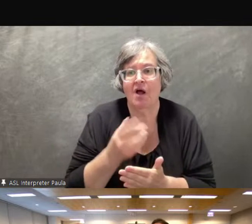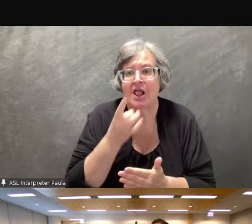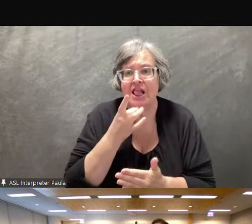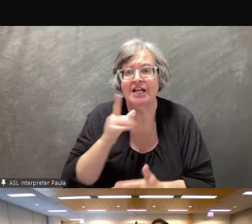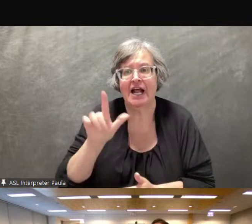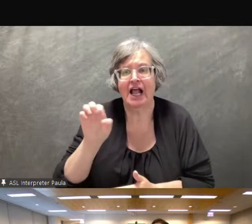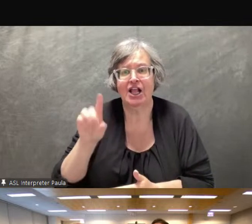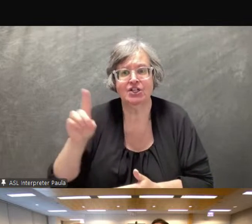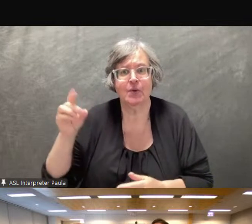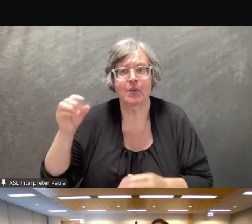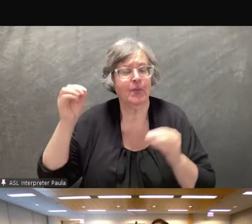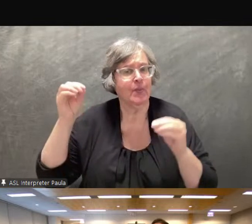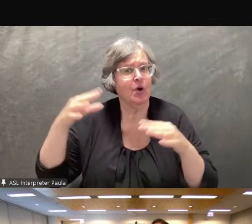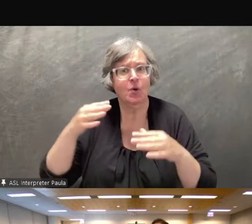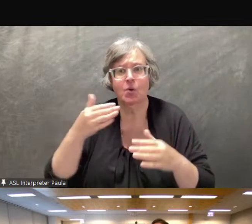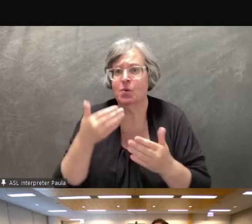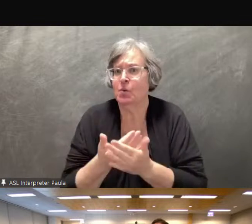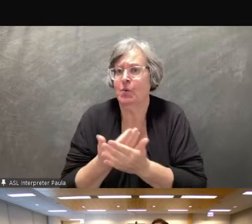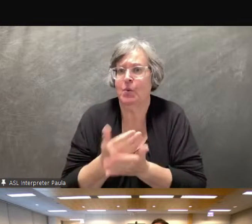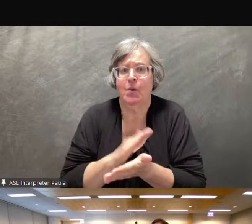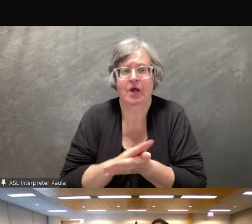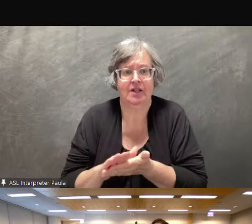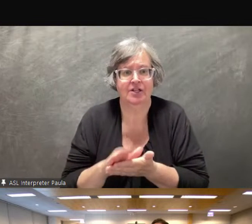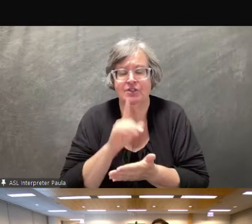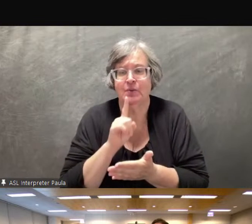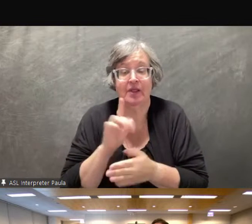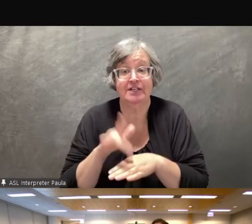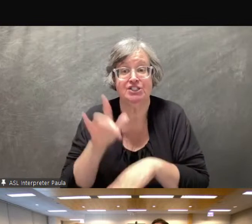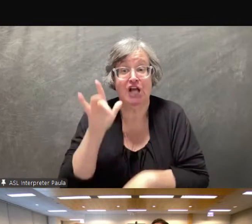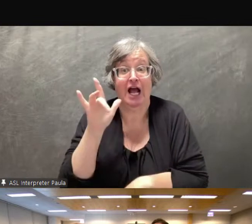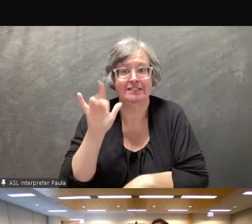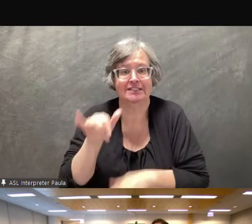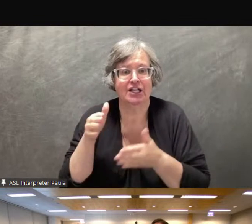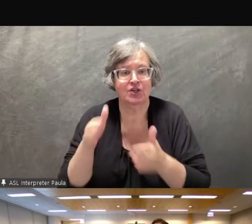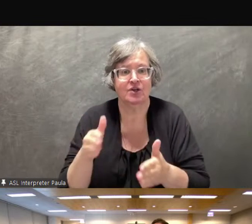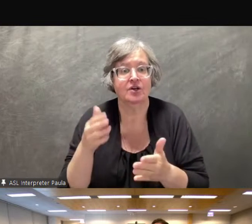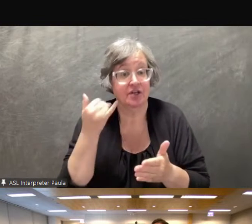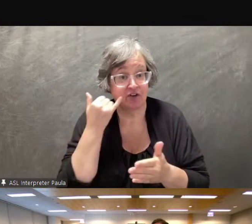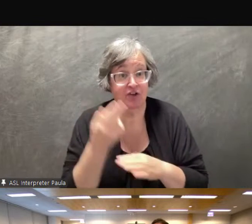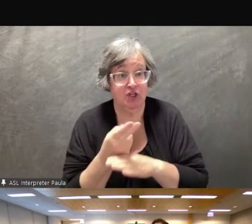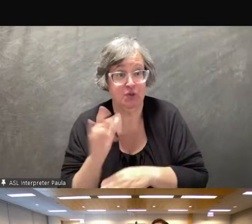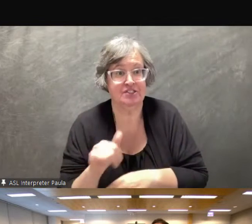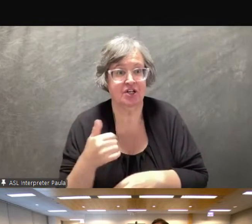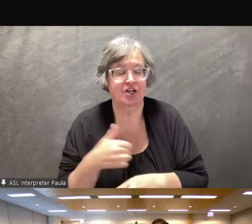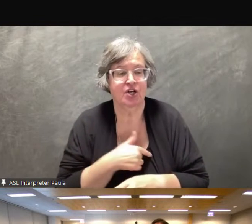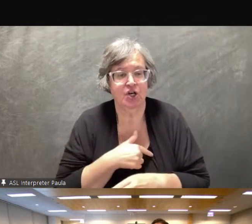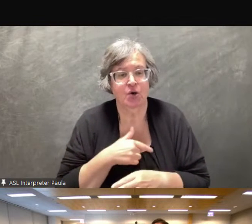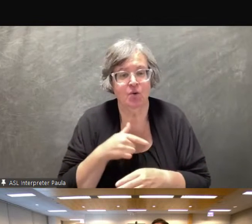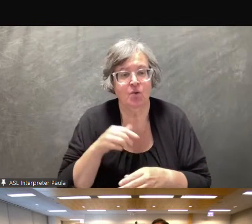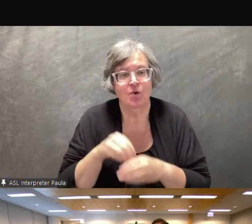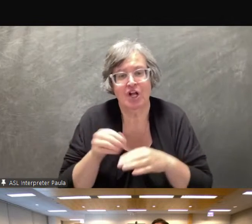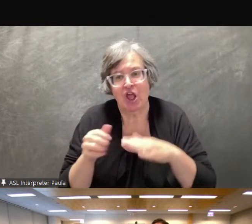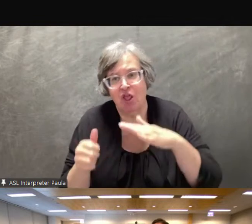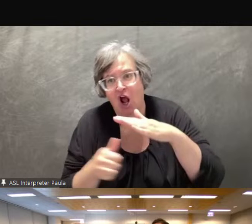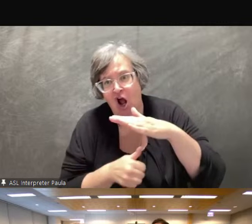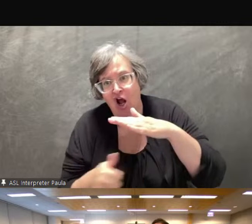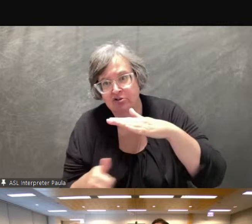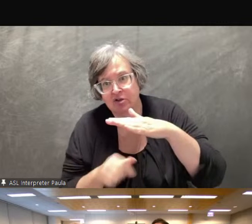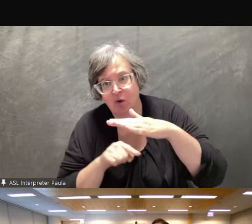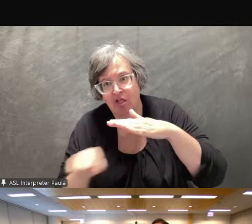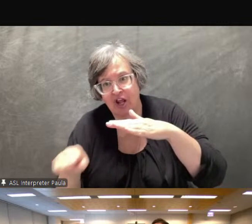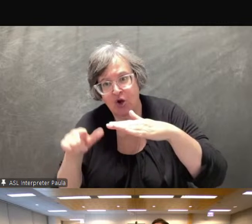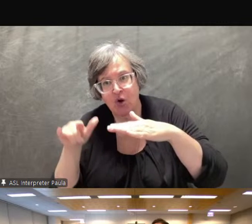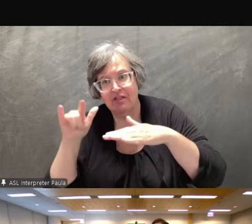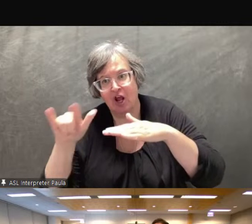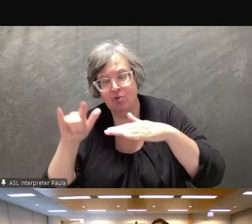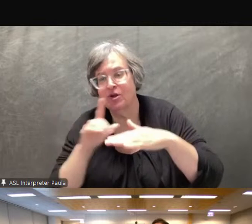crisp lighting footprint now. Our station really shines in that corridor for those who've ever used it. We are kind of nestled into the underground there at the airport, and this